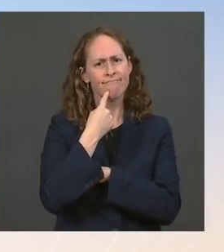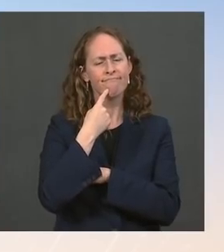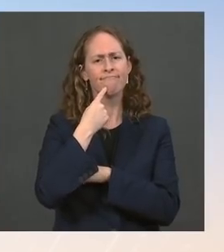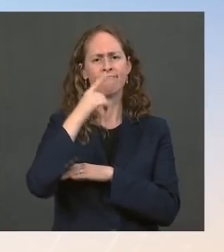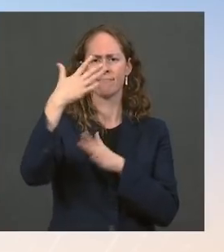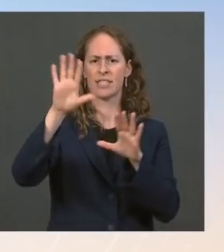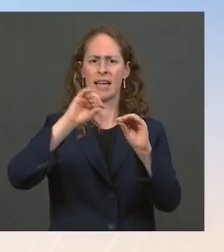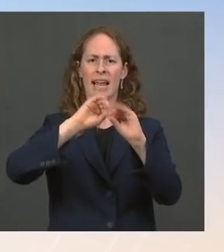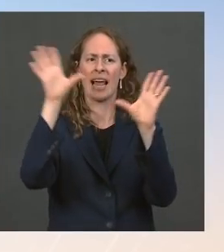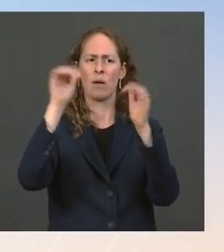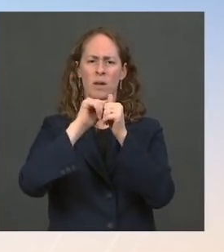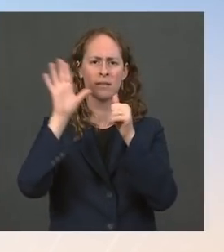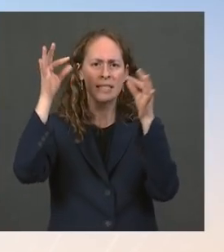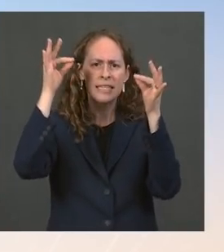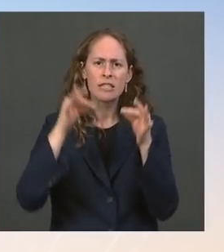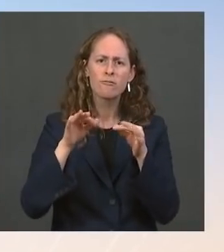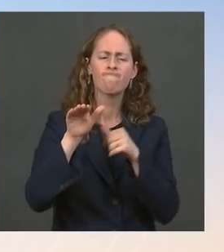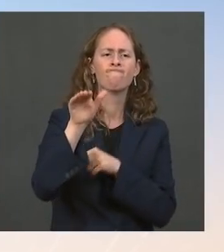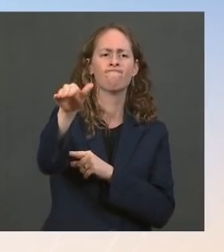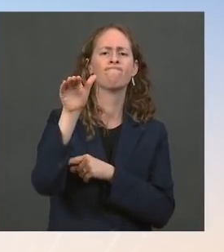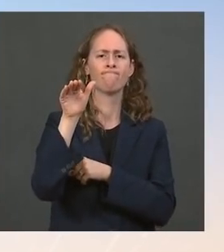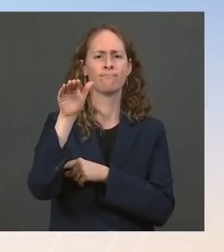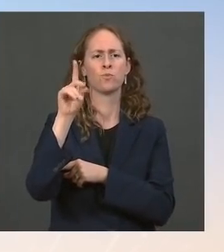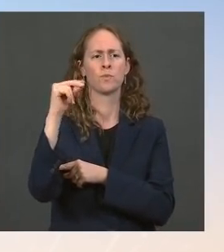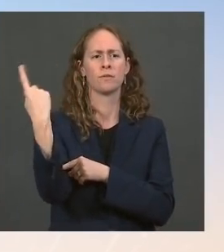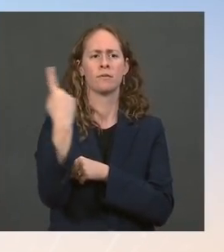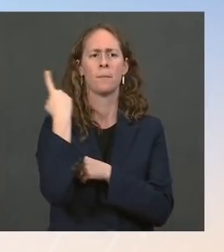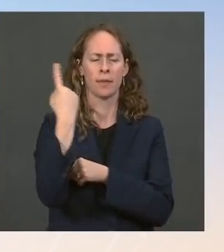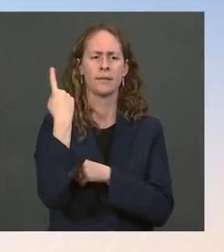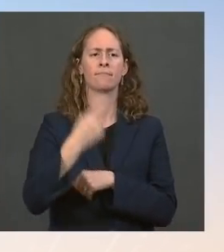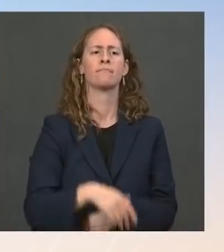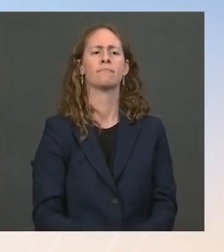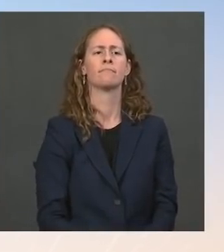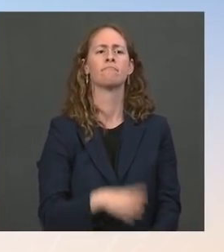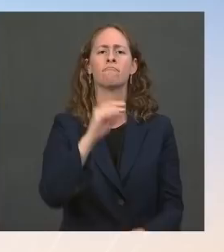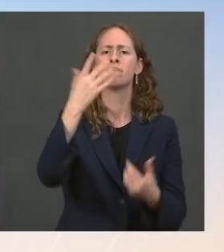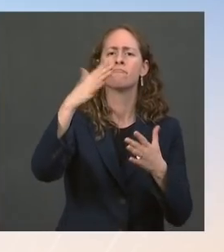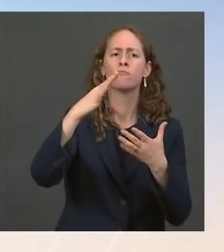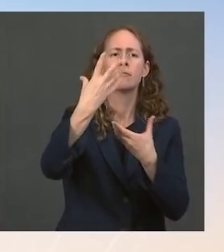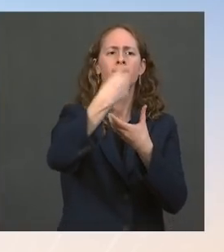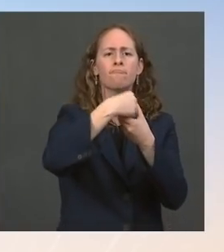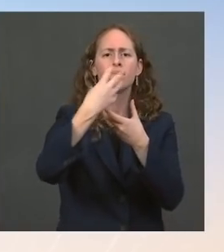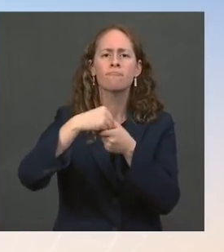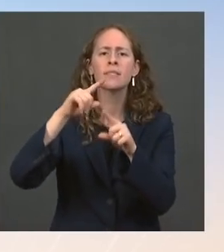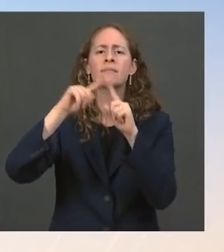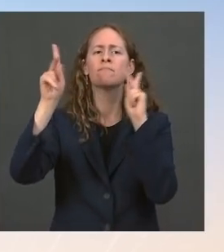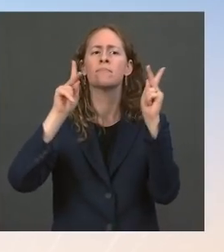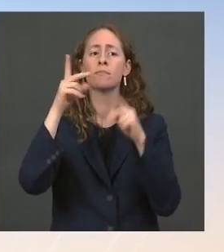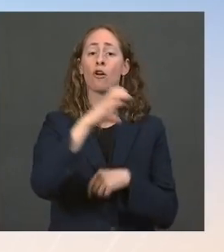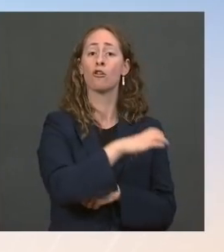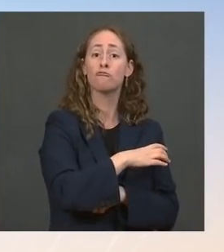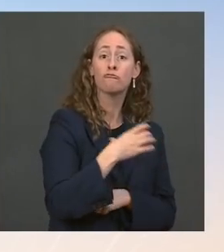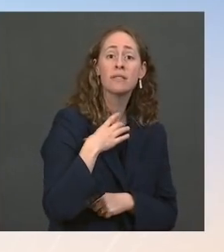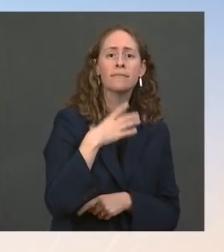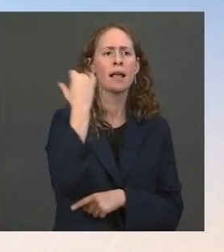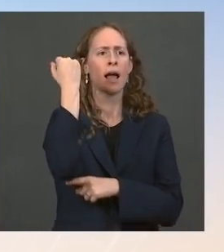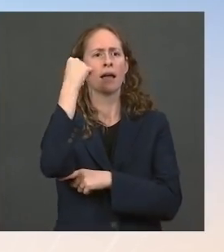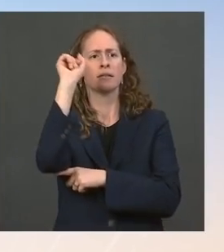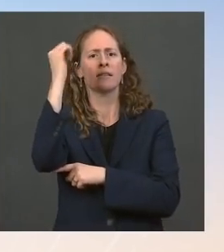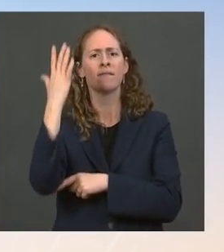clear, as have our engagements with a range of voices, a range of concerned advocates, members of Congress, and others who we want to